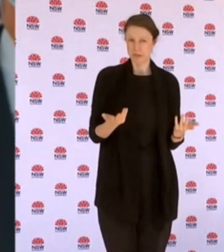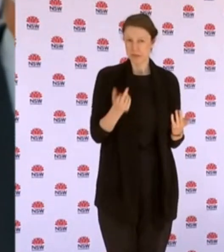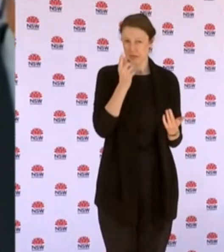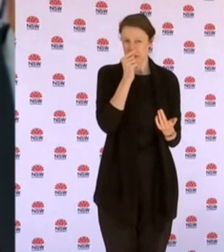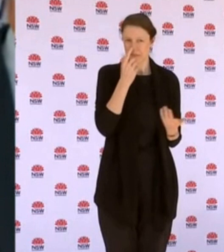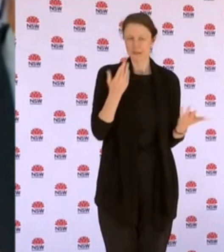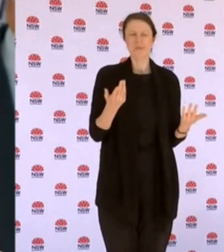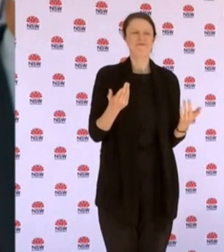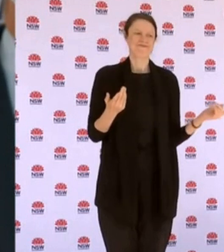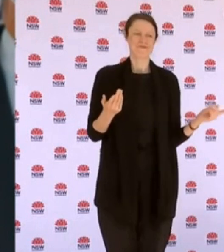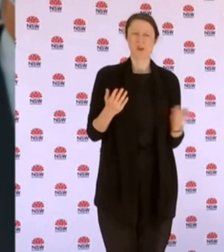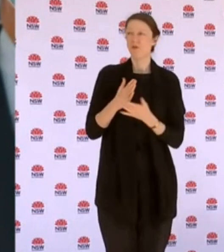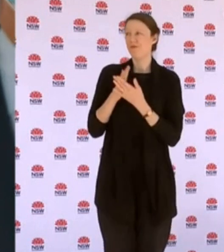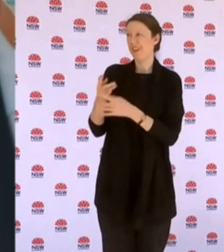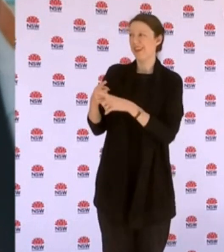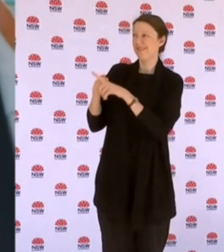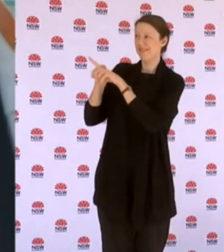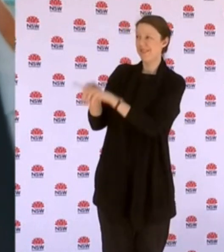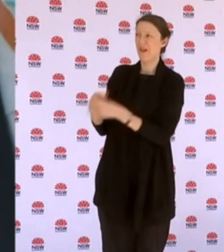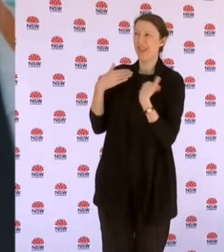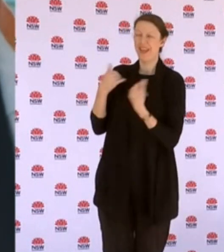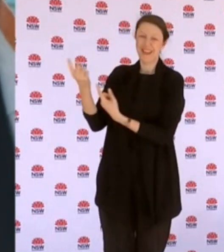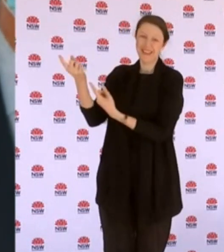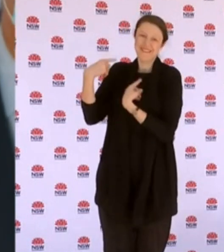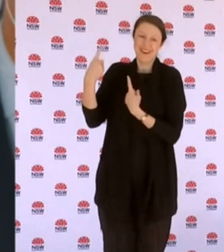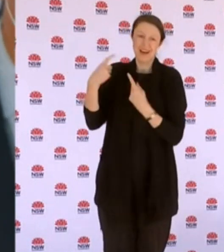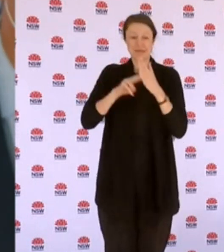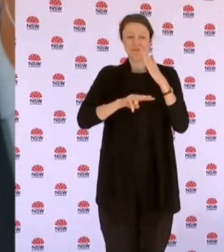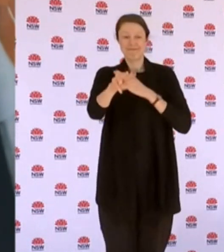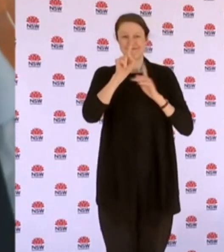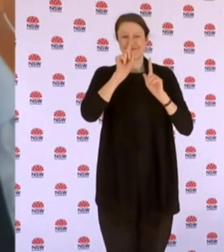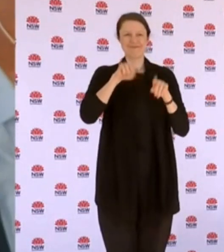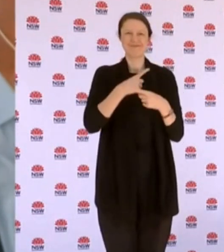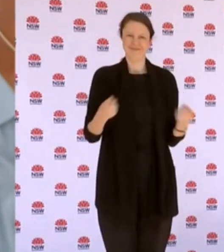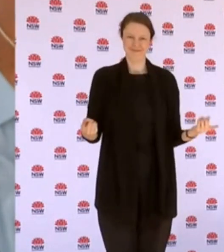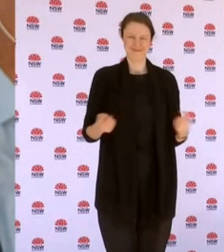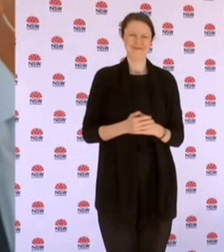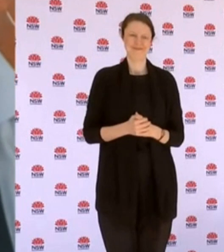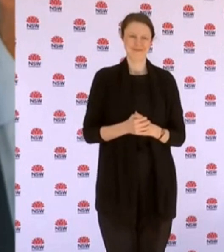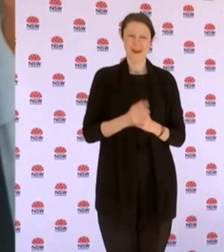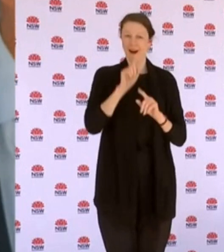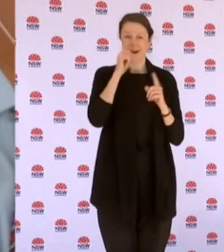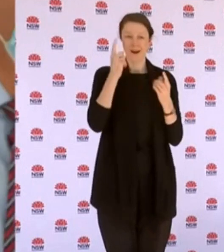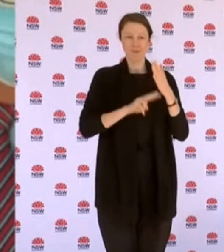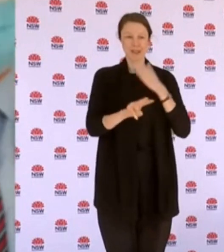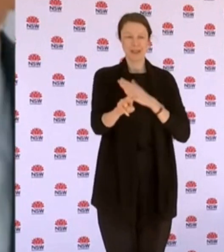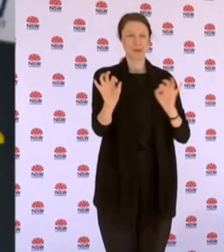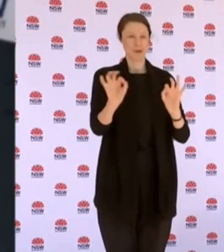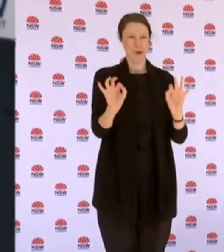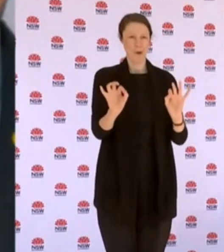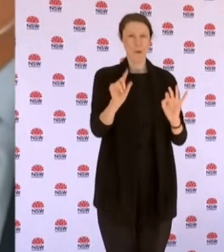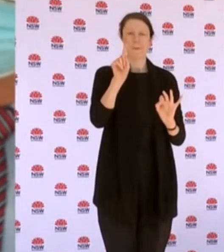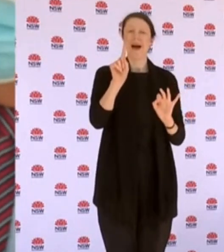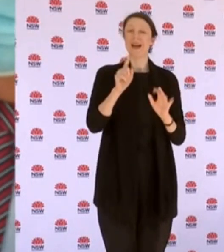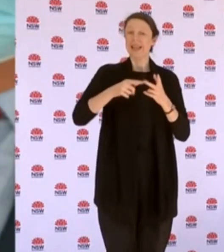situation at the time. And I wish I had a crystal ball to know what the situation will be in 2 weeks' time. But what I do know, ABC channel in WA. If you want to continue watching this, you